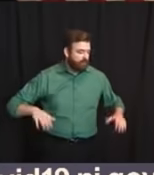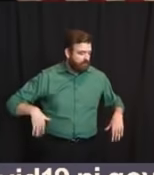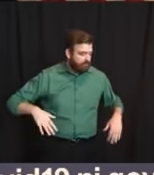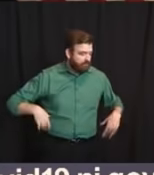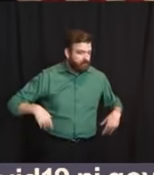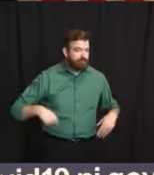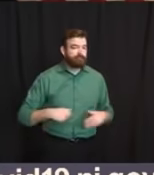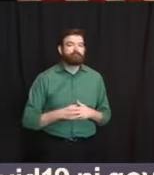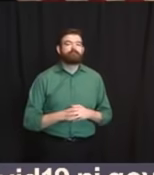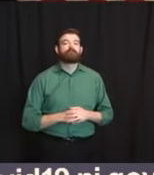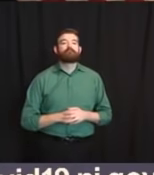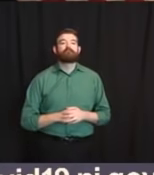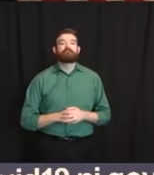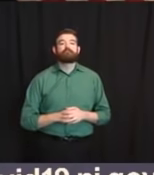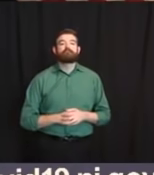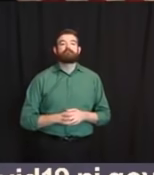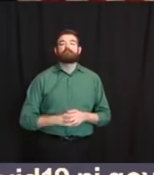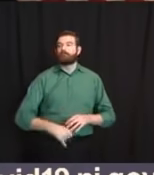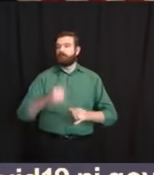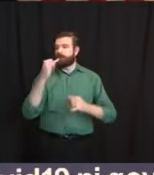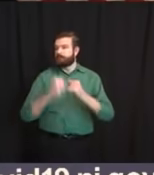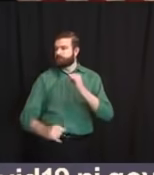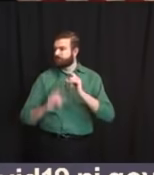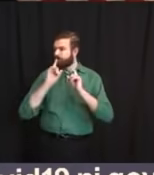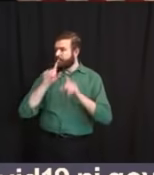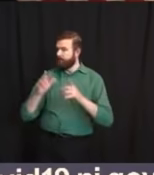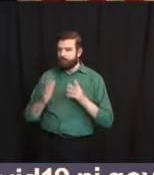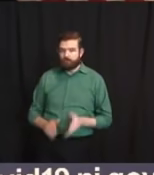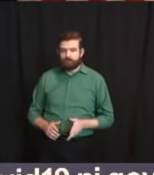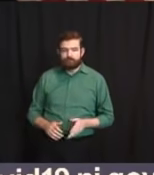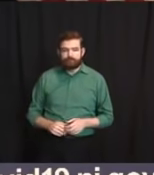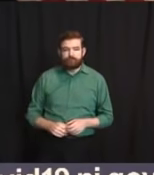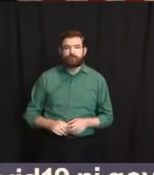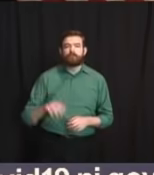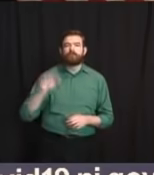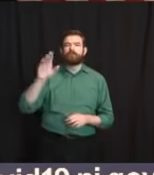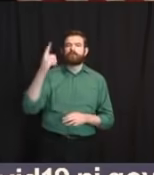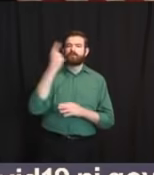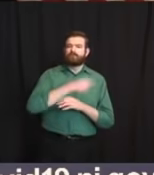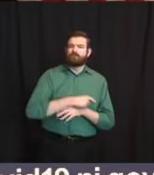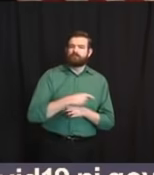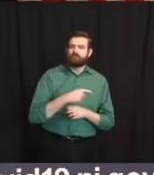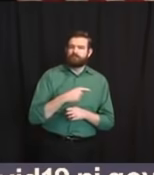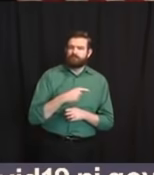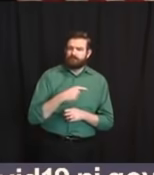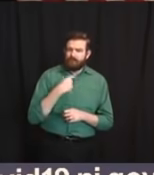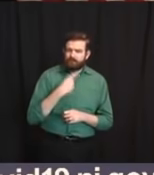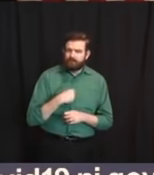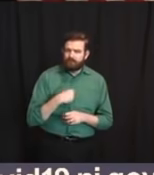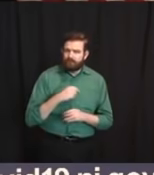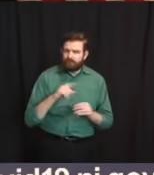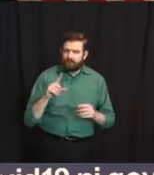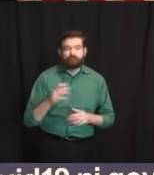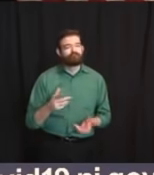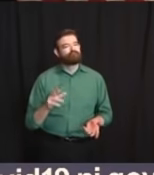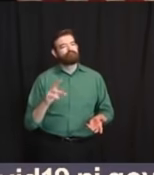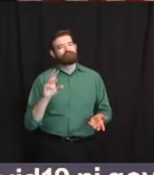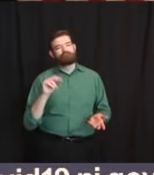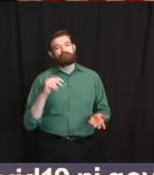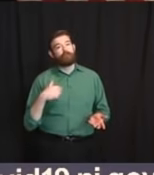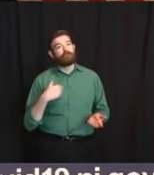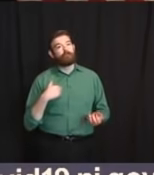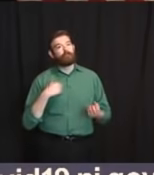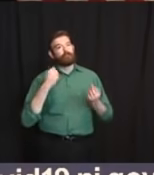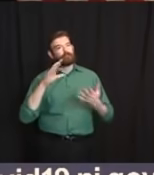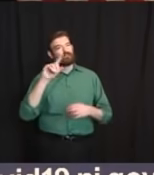home. John, one day you'll say to me, actually, I have no questions. But that won't be today. It will not be today, no. No. I do have a follow-up on the gatherings